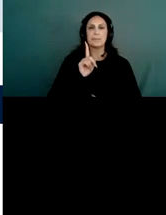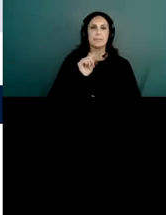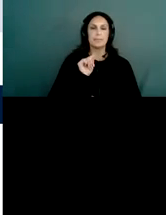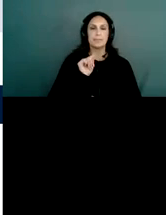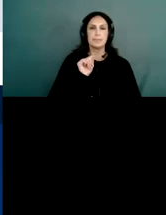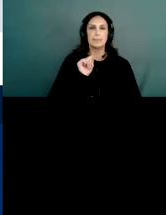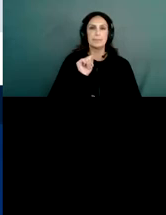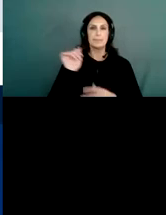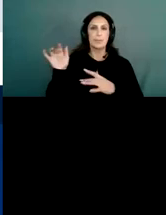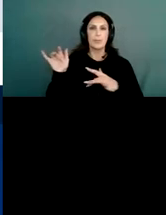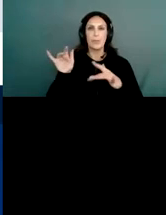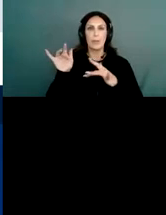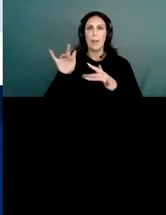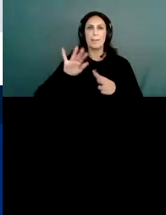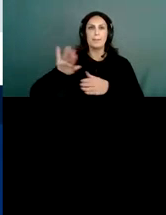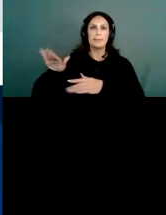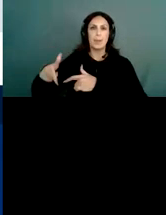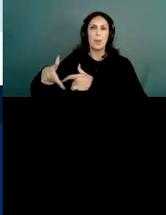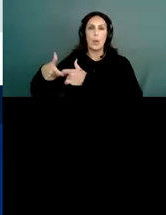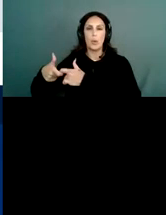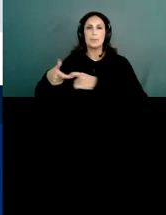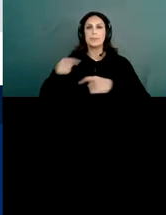So we'll look at a word study